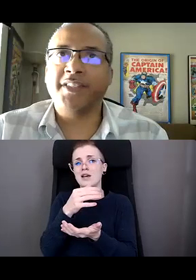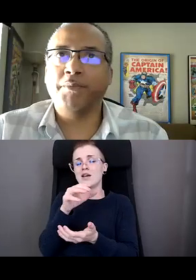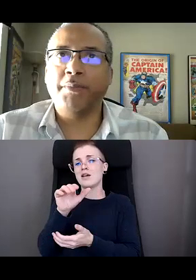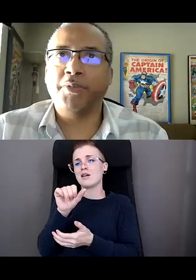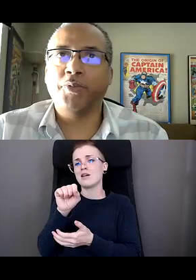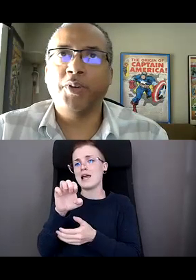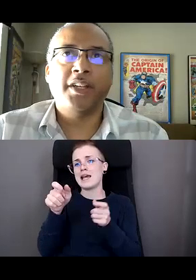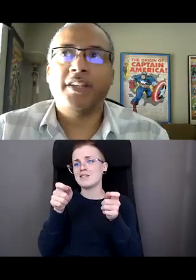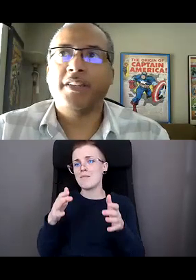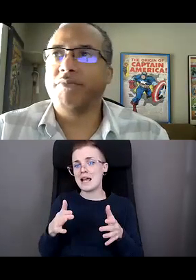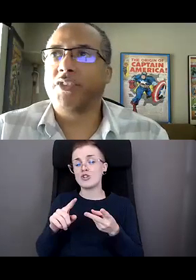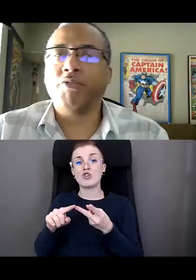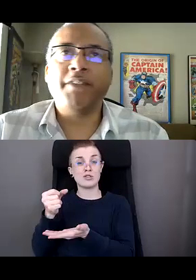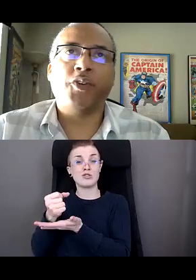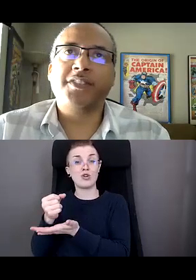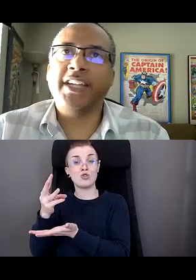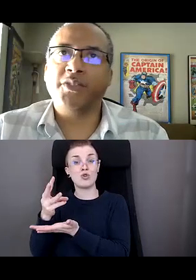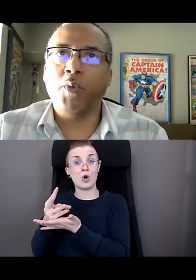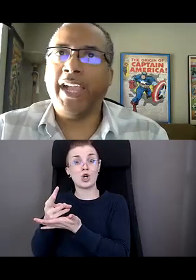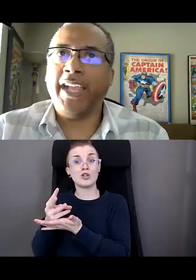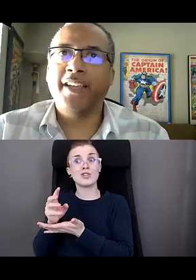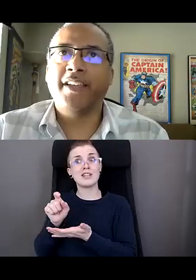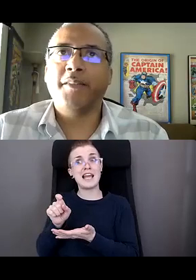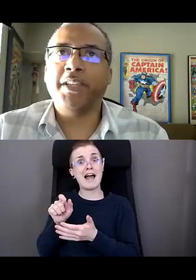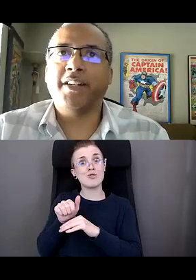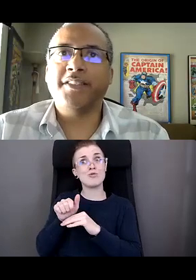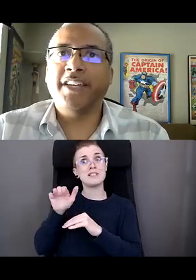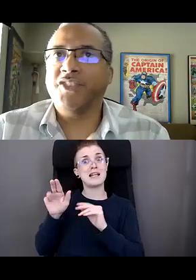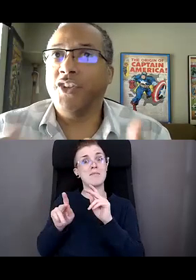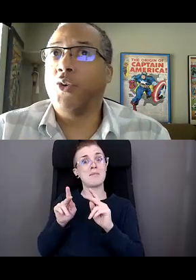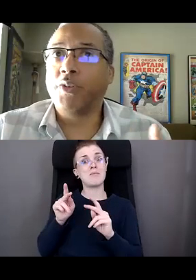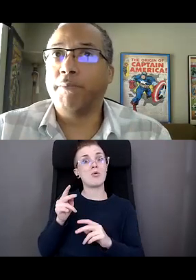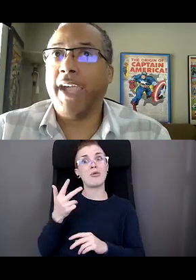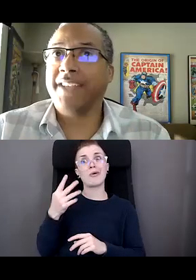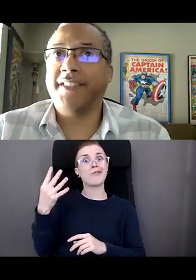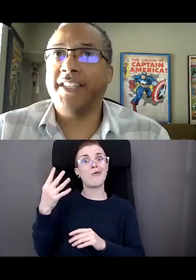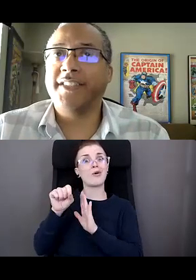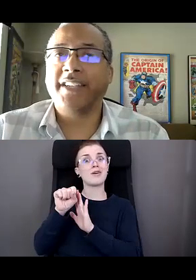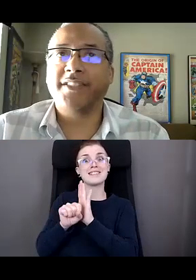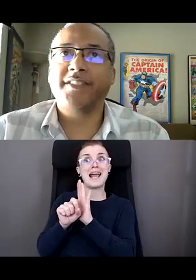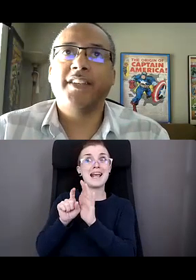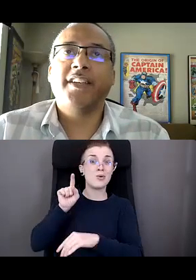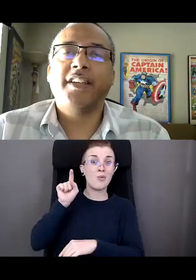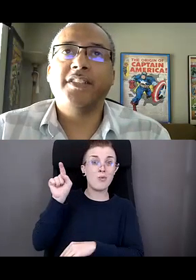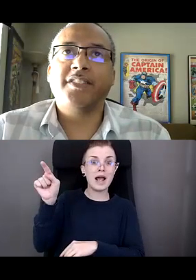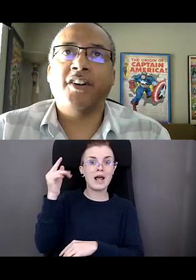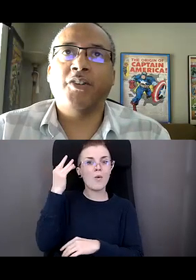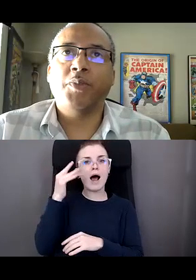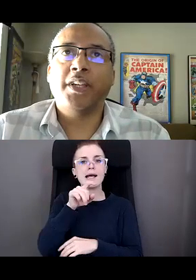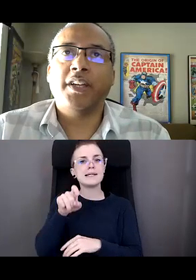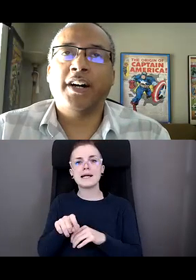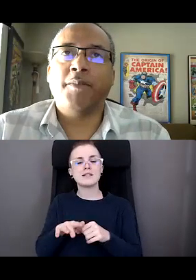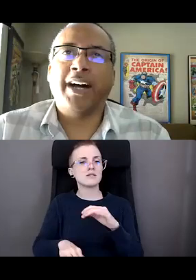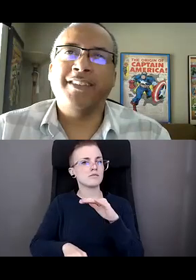having to send people 3-4 states away because there's no capacity in Texas.